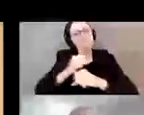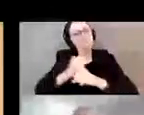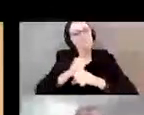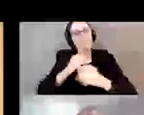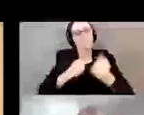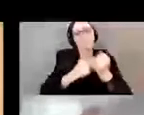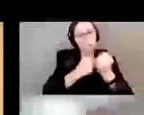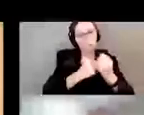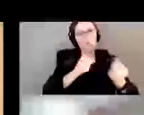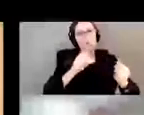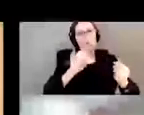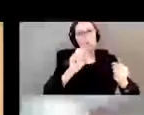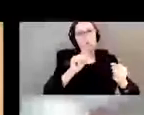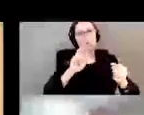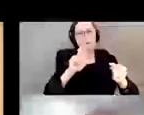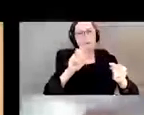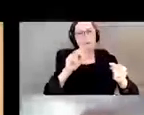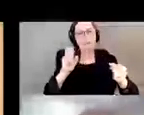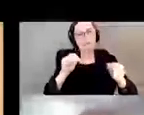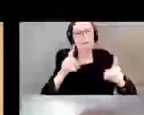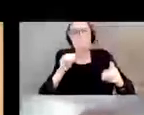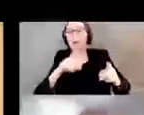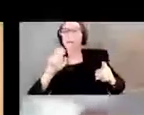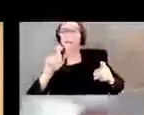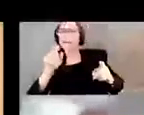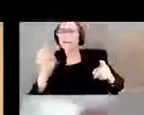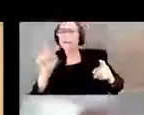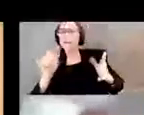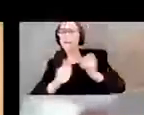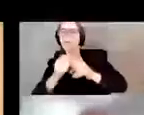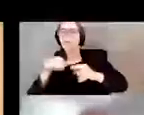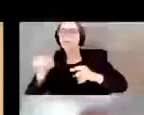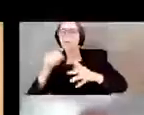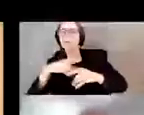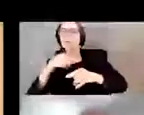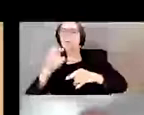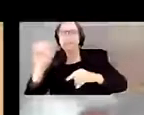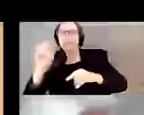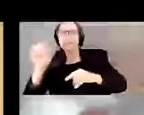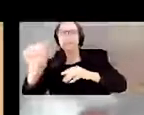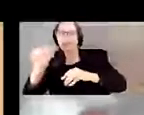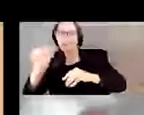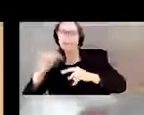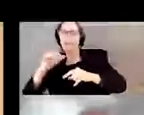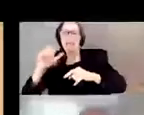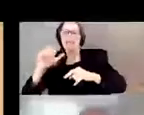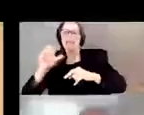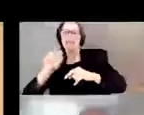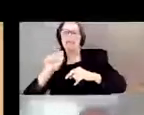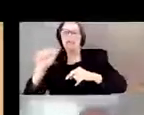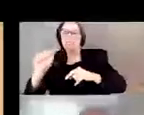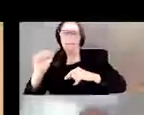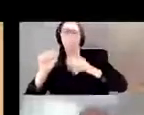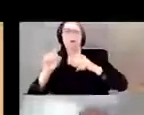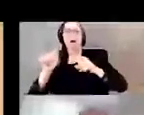him. But the core of Al-Qaeda is fighting in East Africa, in Saudi Arabia, and they're conducting terrorist attacks